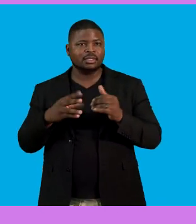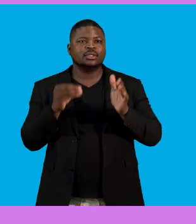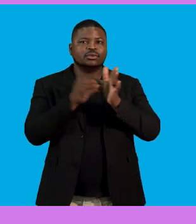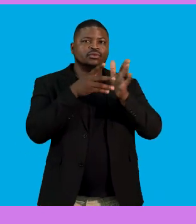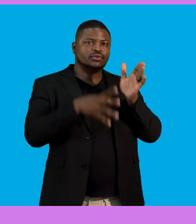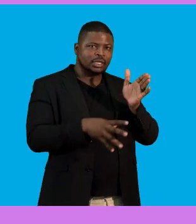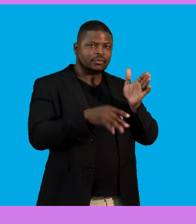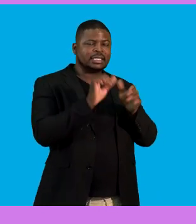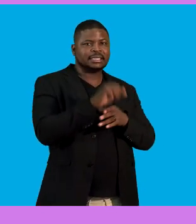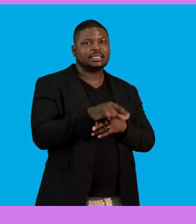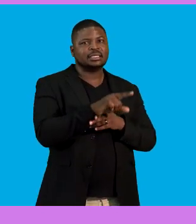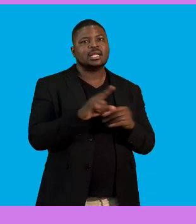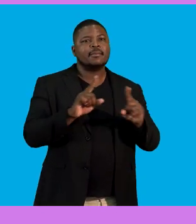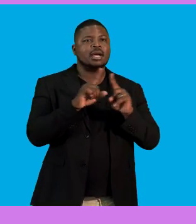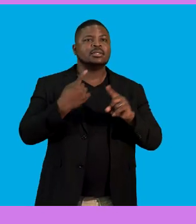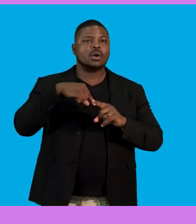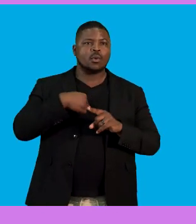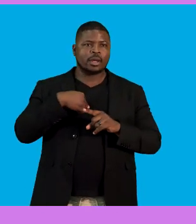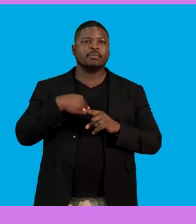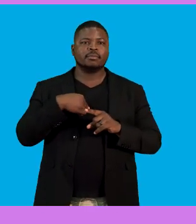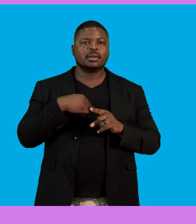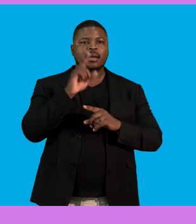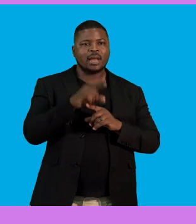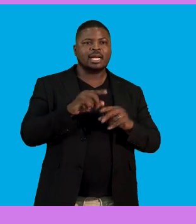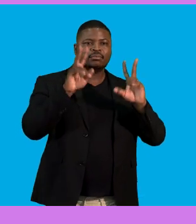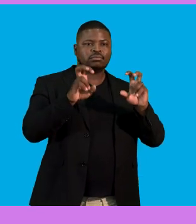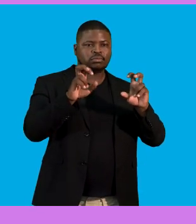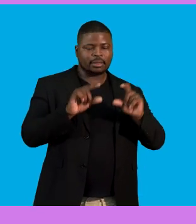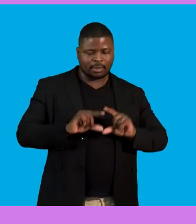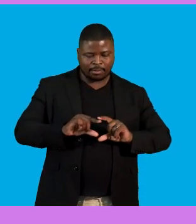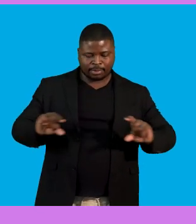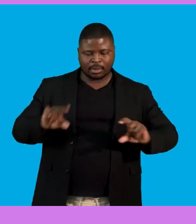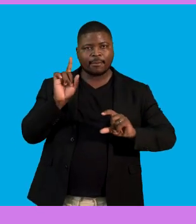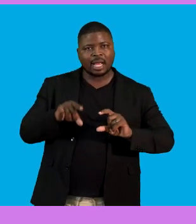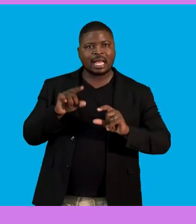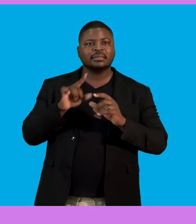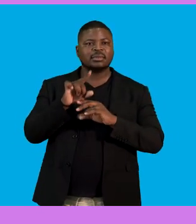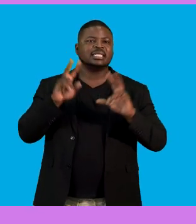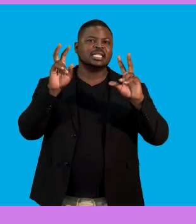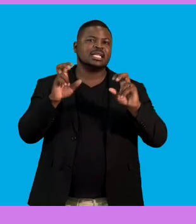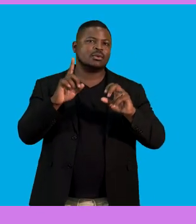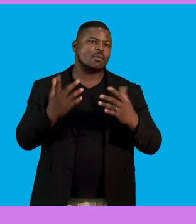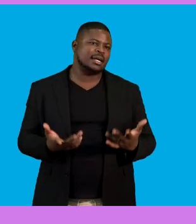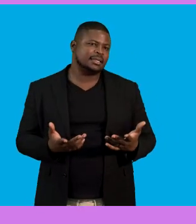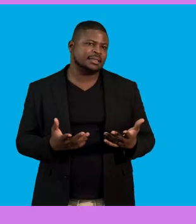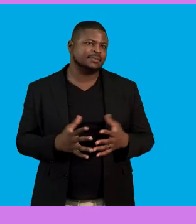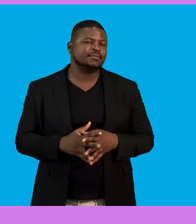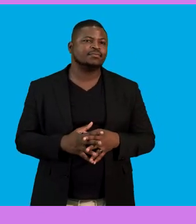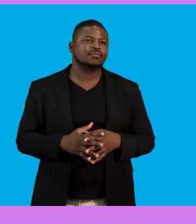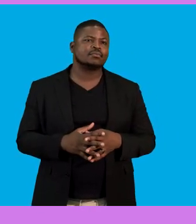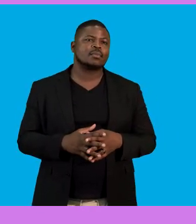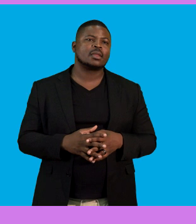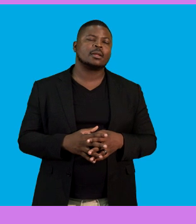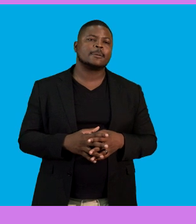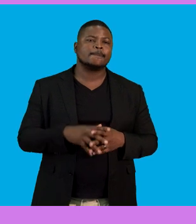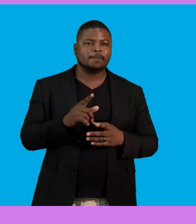of children there. Then now we have to give a title for these parameters on the x-axis. So what would be the title for these